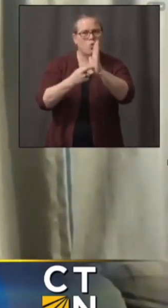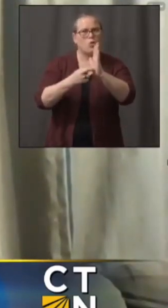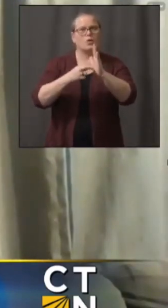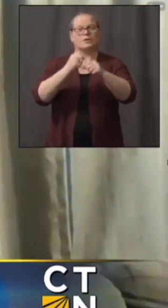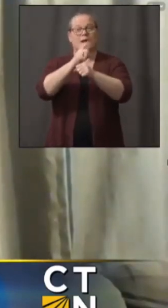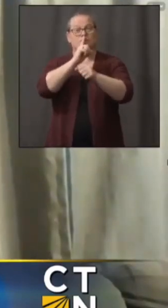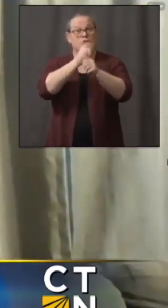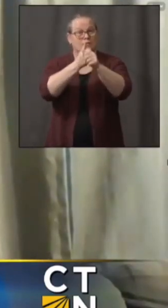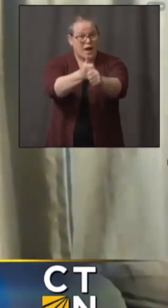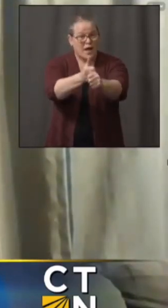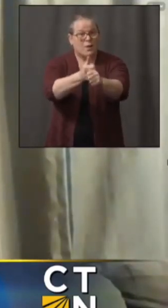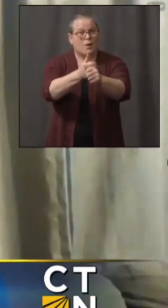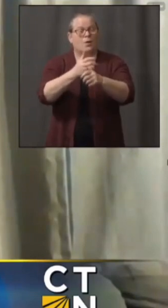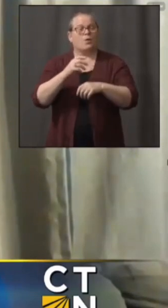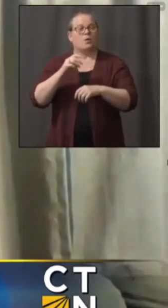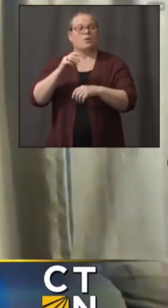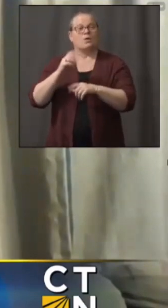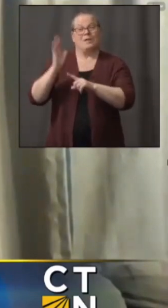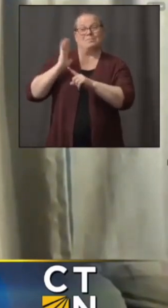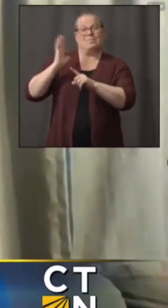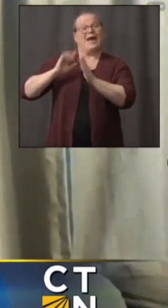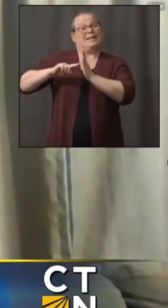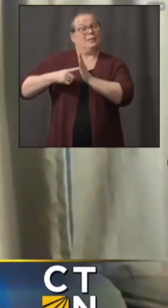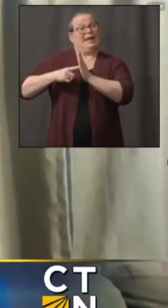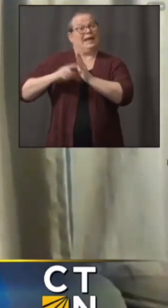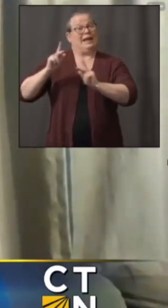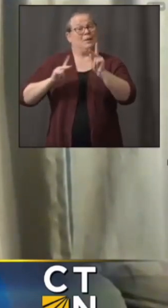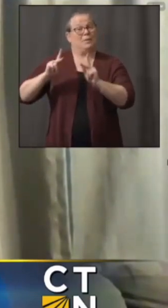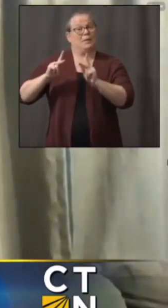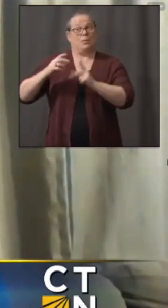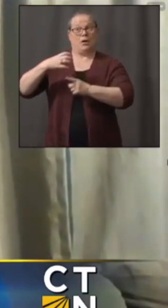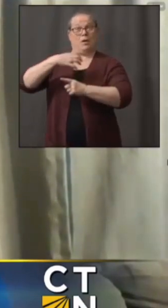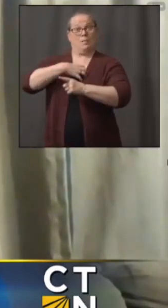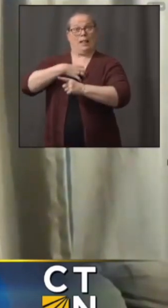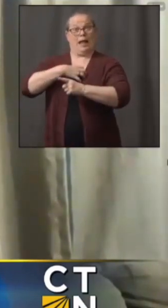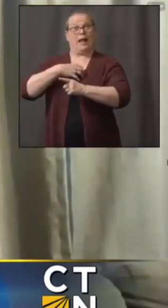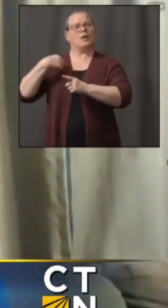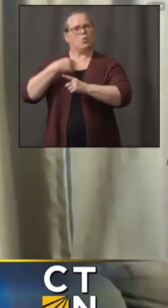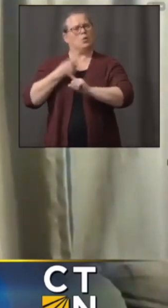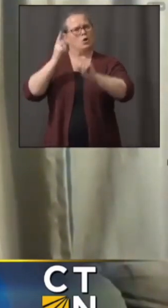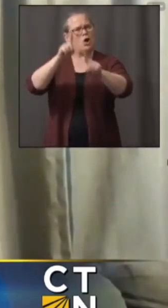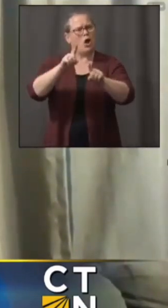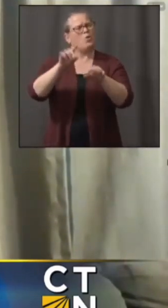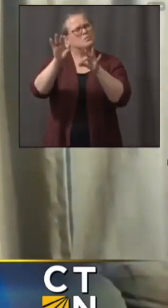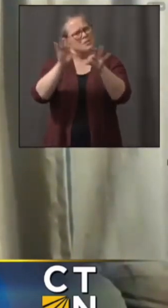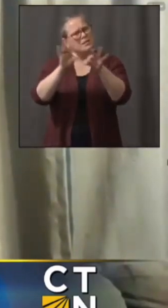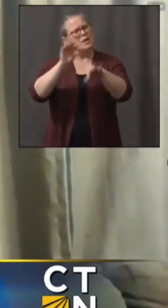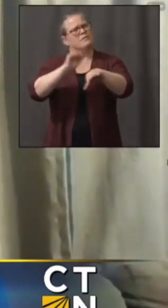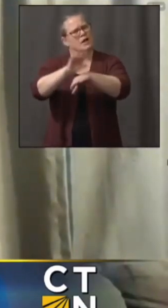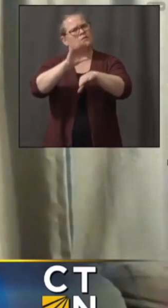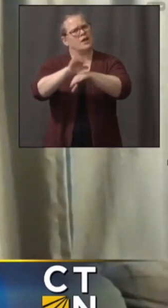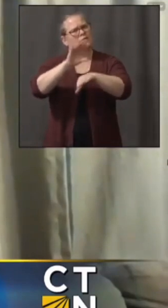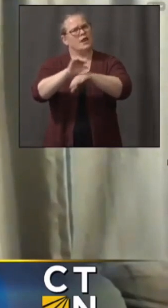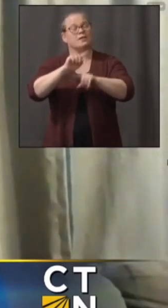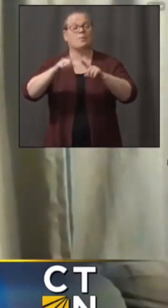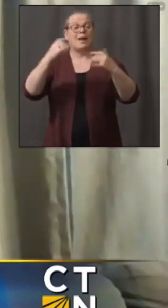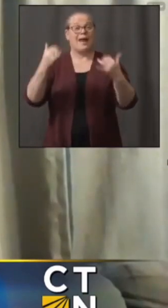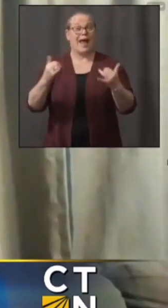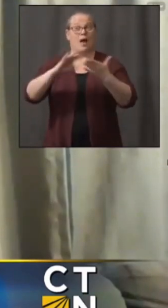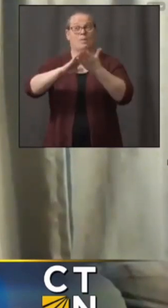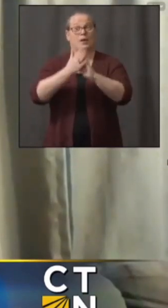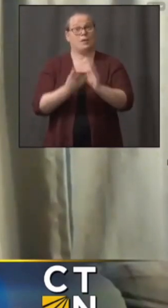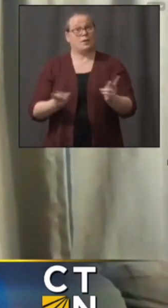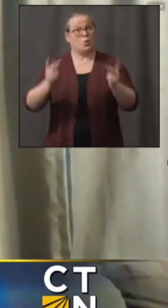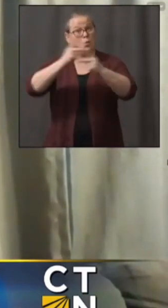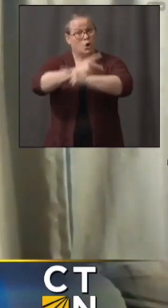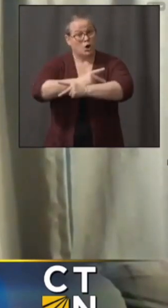got a complaint. Now, as things are getting worse and when we're getting these very specific referrals where, a police